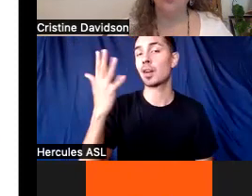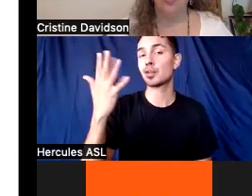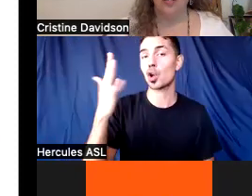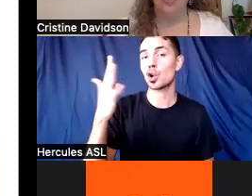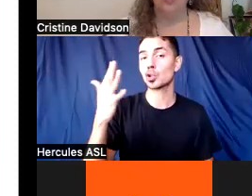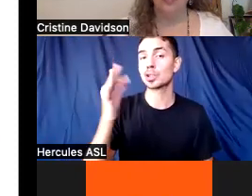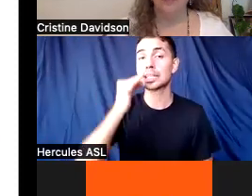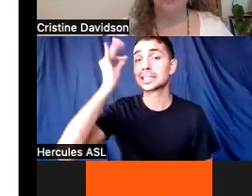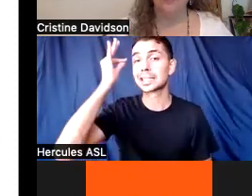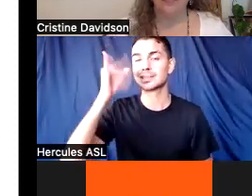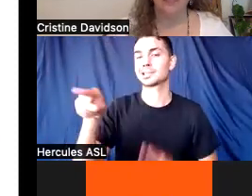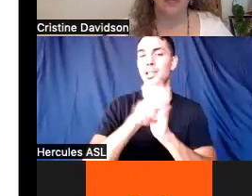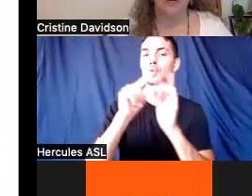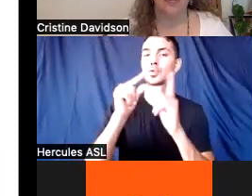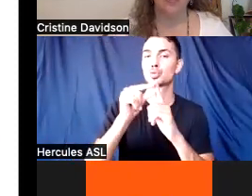erasure,